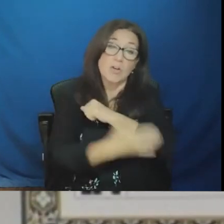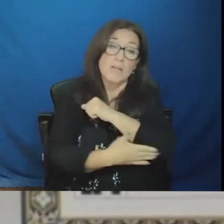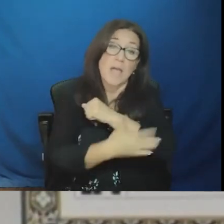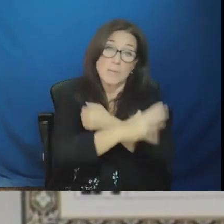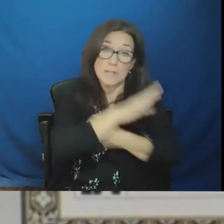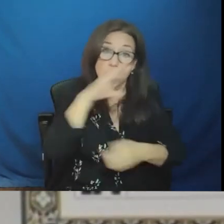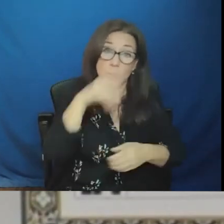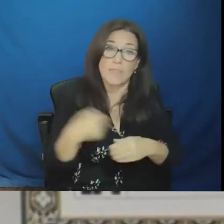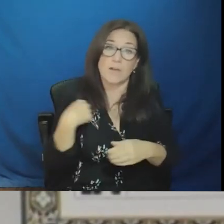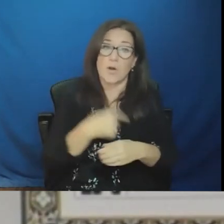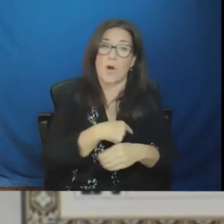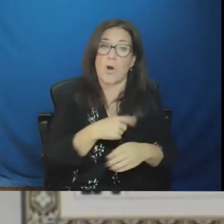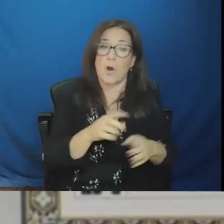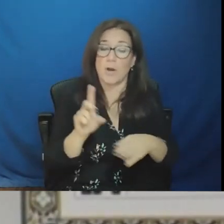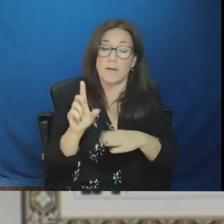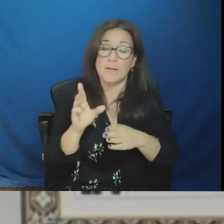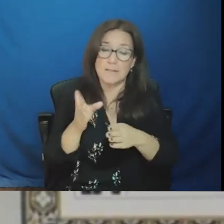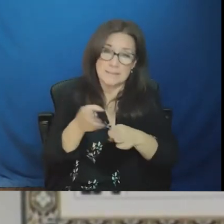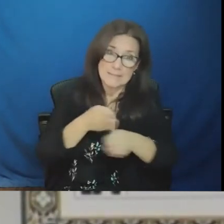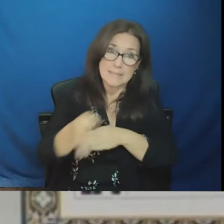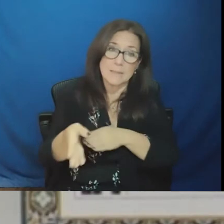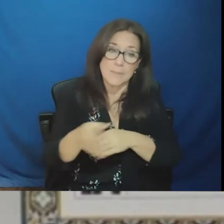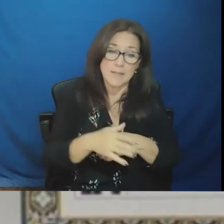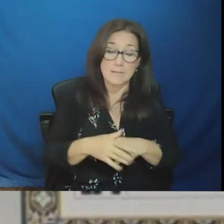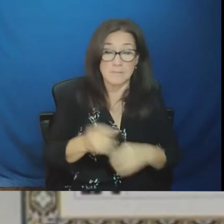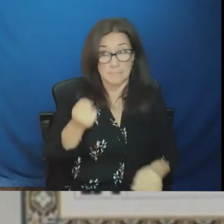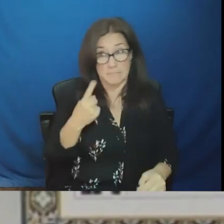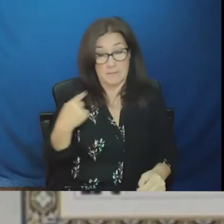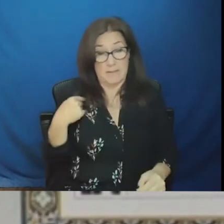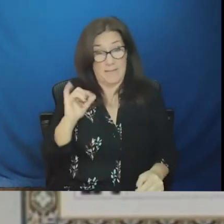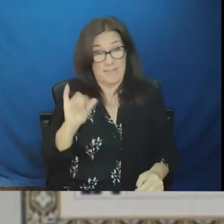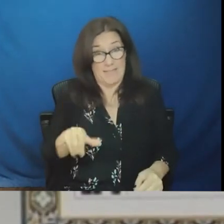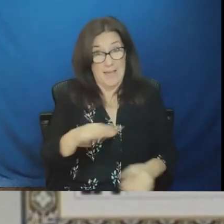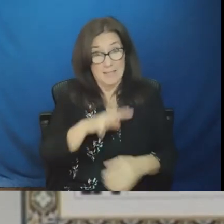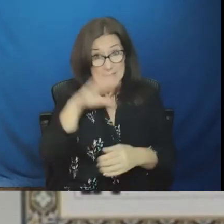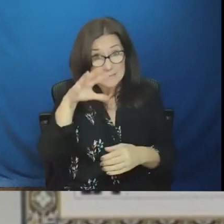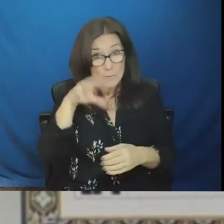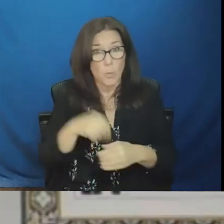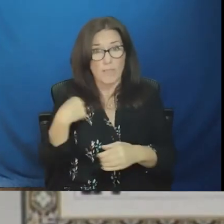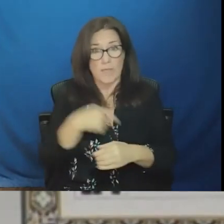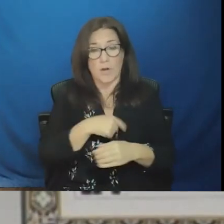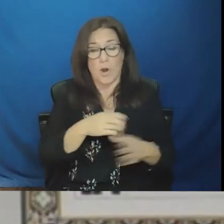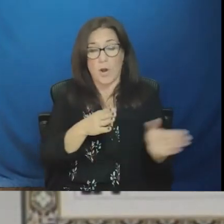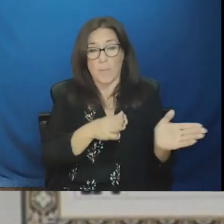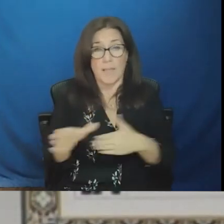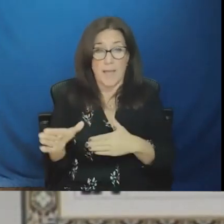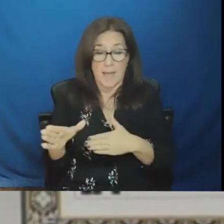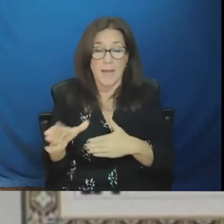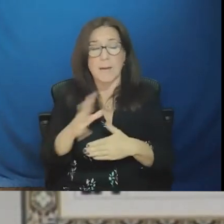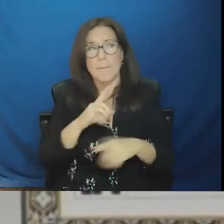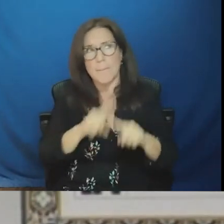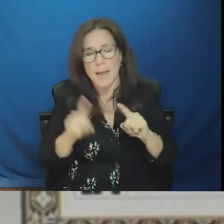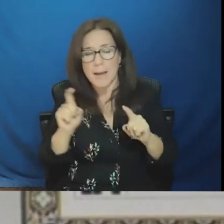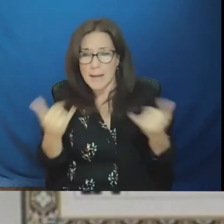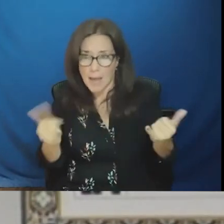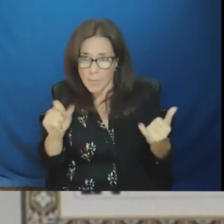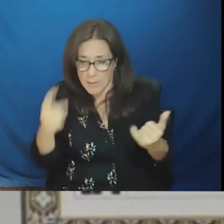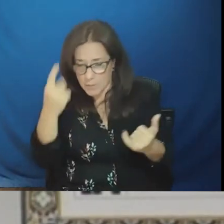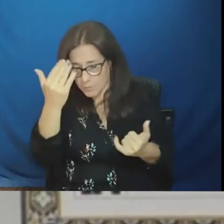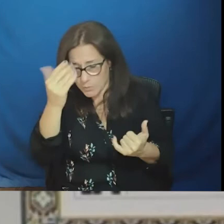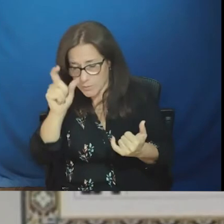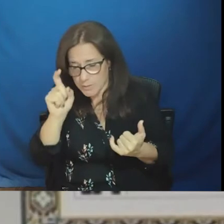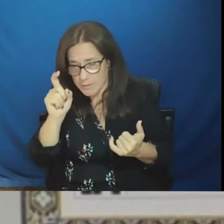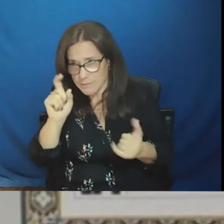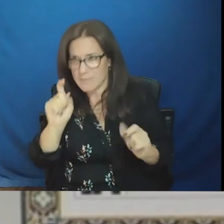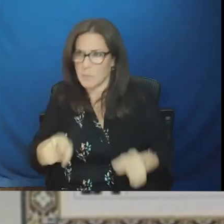very much integrated in our plan of what we're doing to prevent this, and we'll start to see that and how do we measure that. So I'm excited about that and